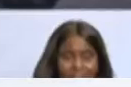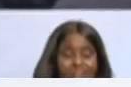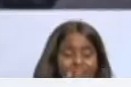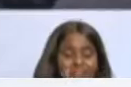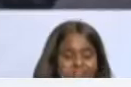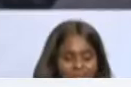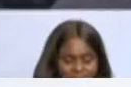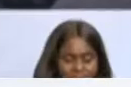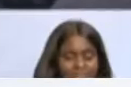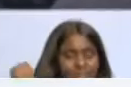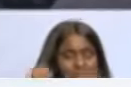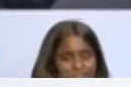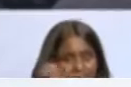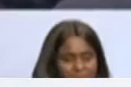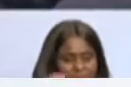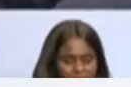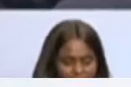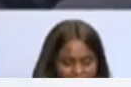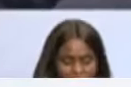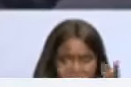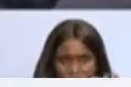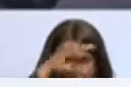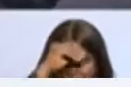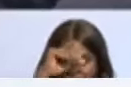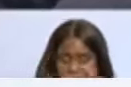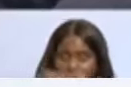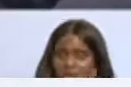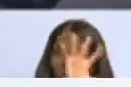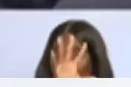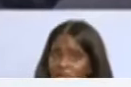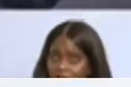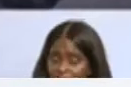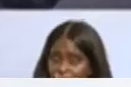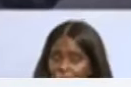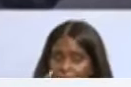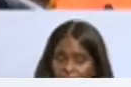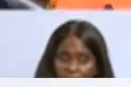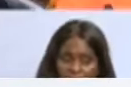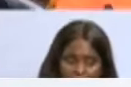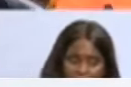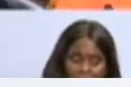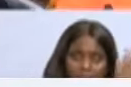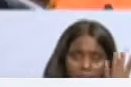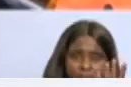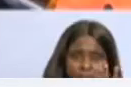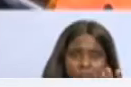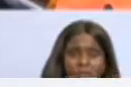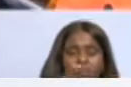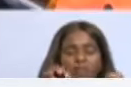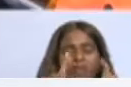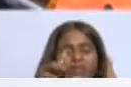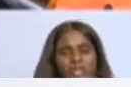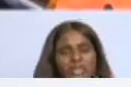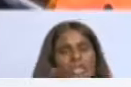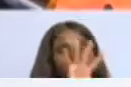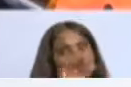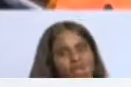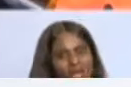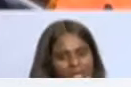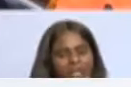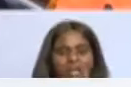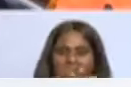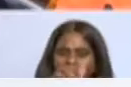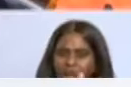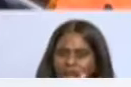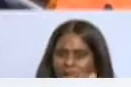of foundational learning in Africa, courtesy of the Association of the Development of Education in Africa, ADEA,